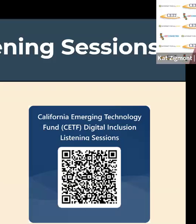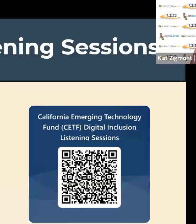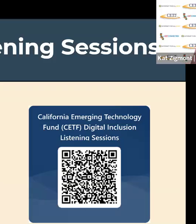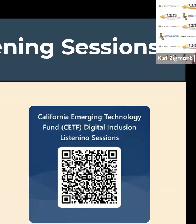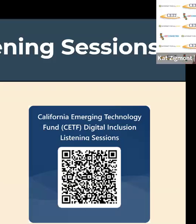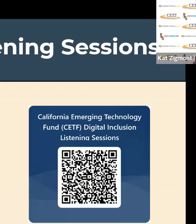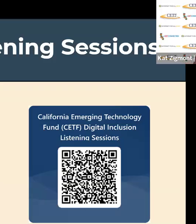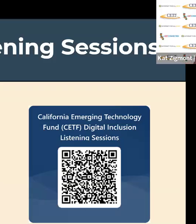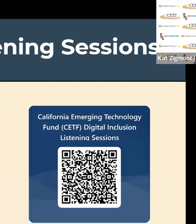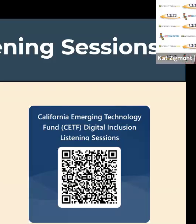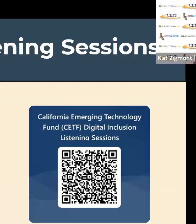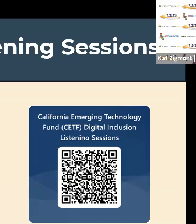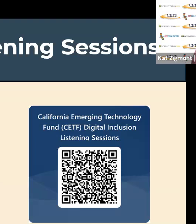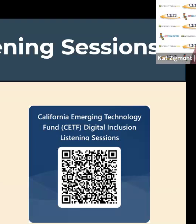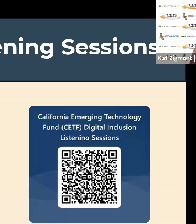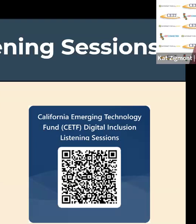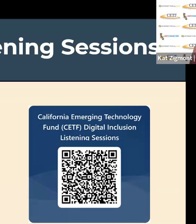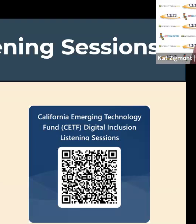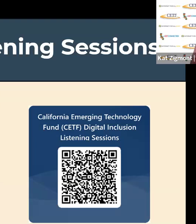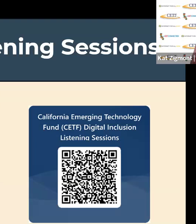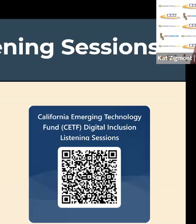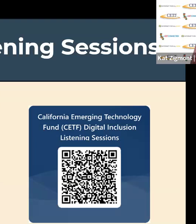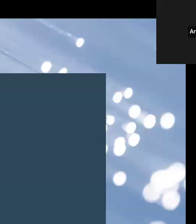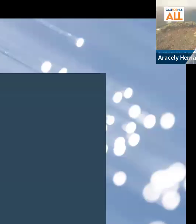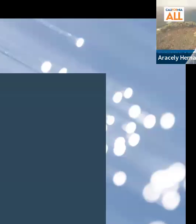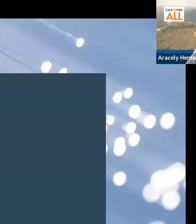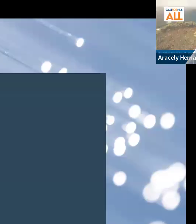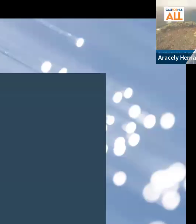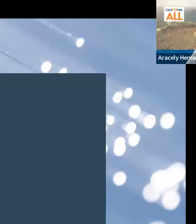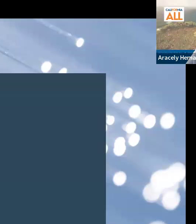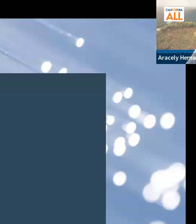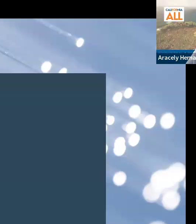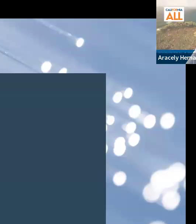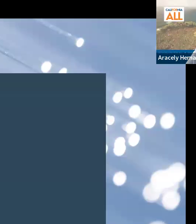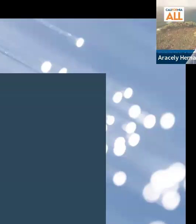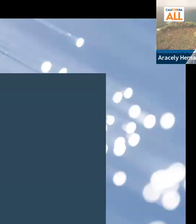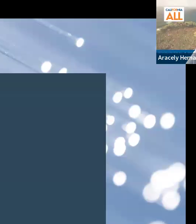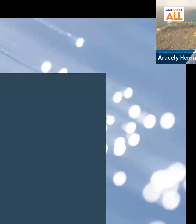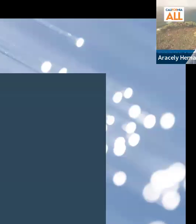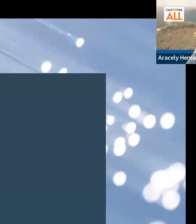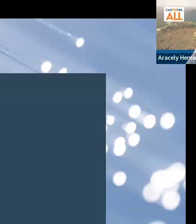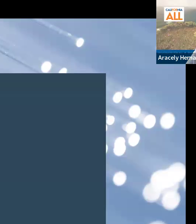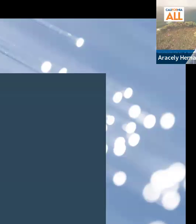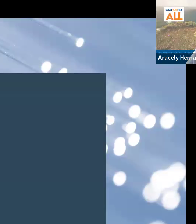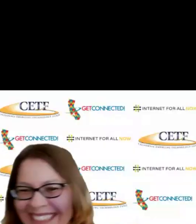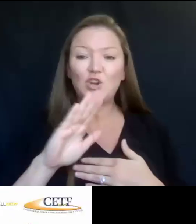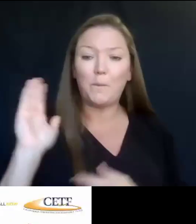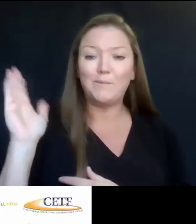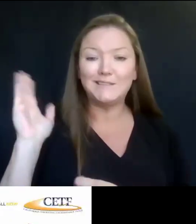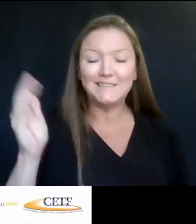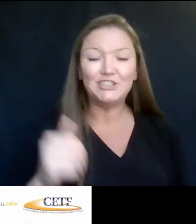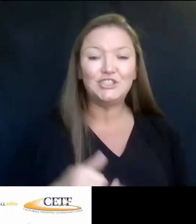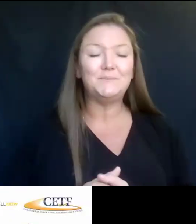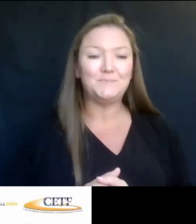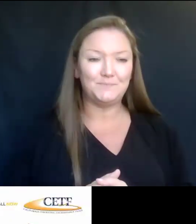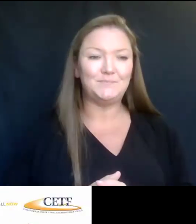with CETF on this initiative. Next slide. Thank you so much, Kat. There we We go. really appreciate your presentation and keeping